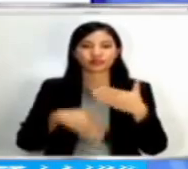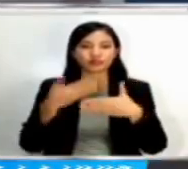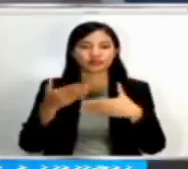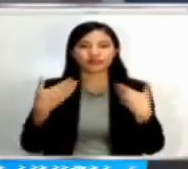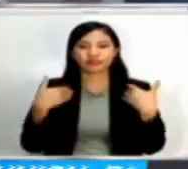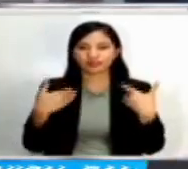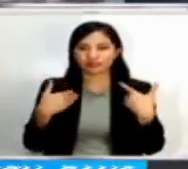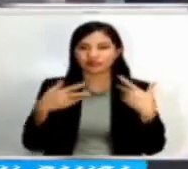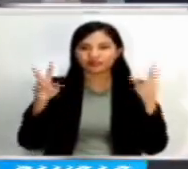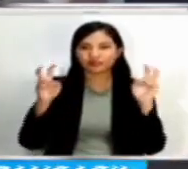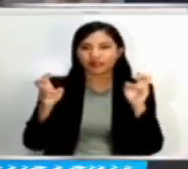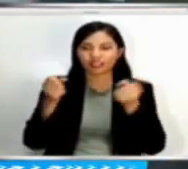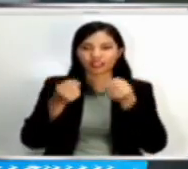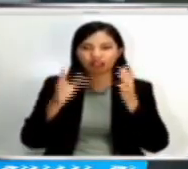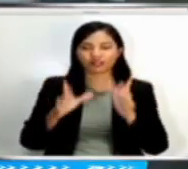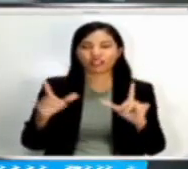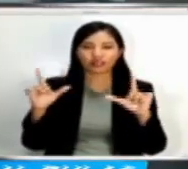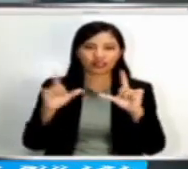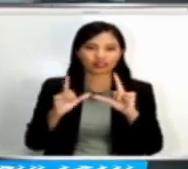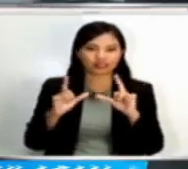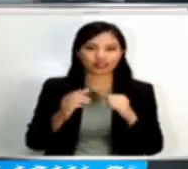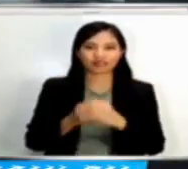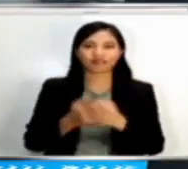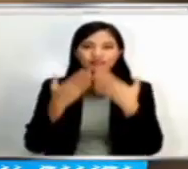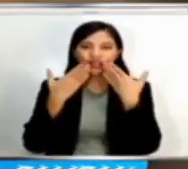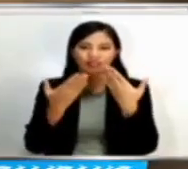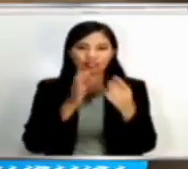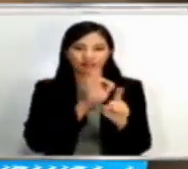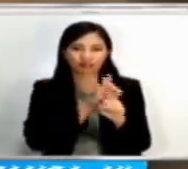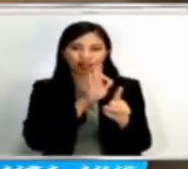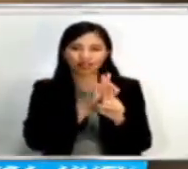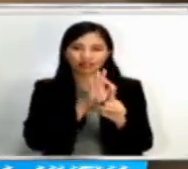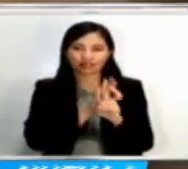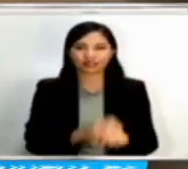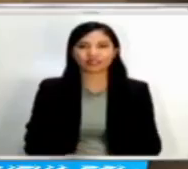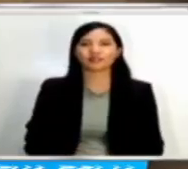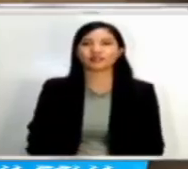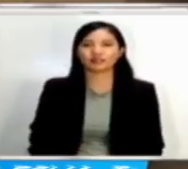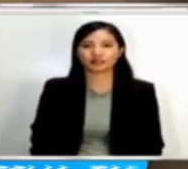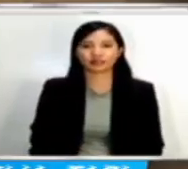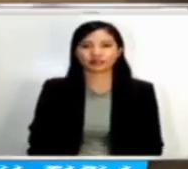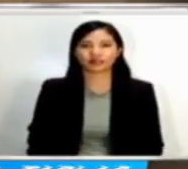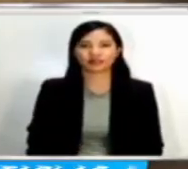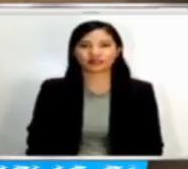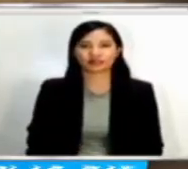License. Thankful syempre sa fans si Olivia. Aubrey Carampel, GMA News.